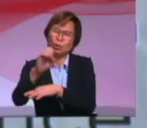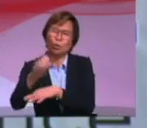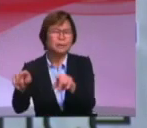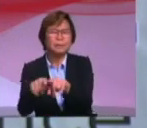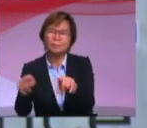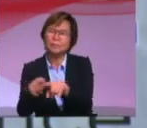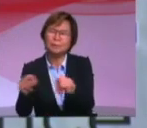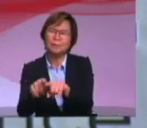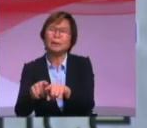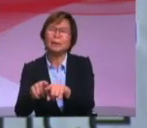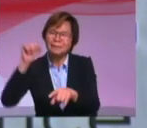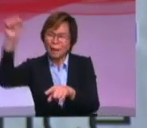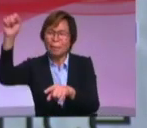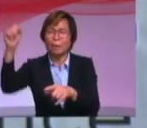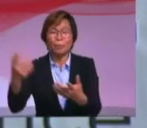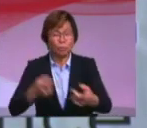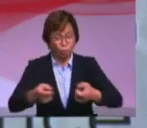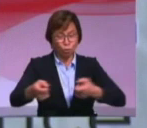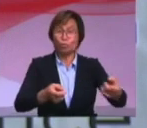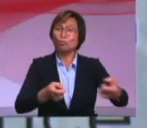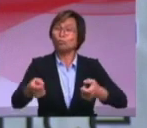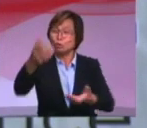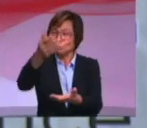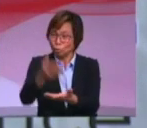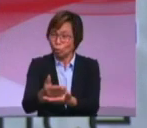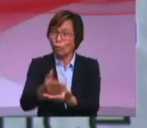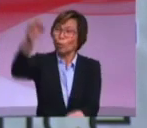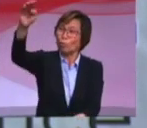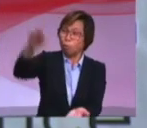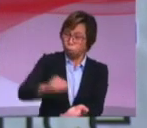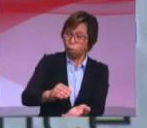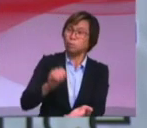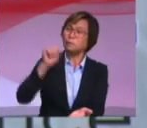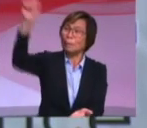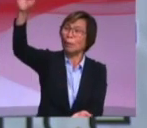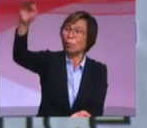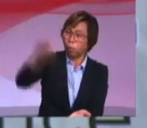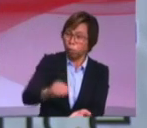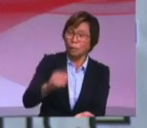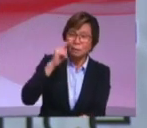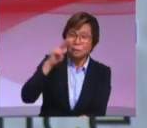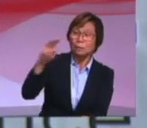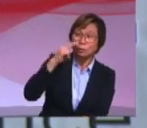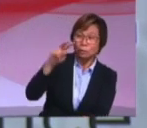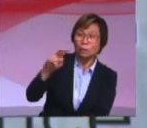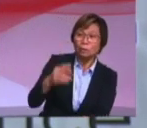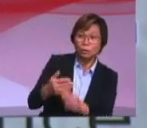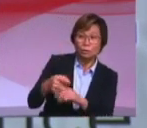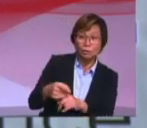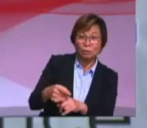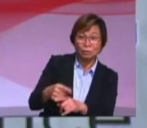the same in in sabah and we managed to contain i'll reduce the infection in sabah at least you can we have seen we have not